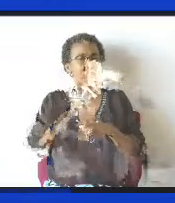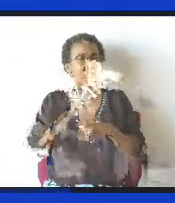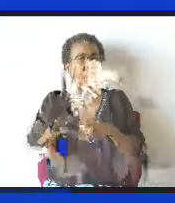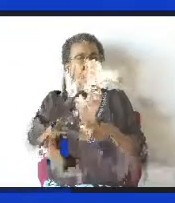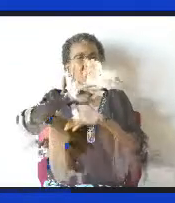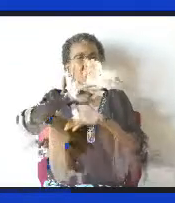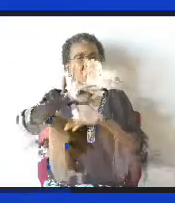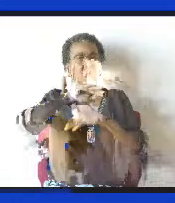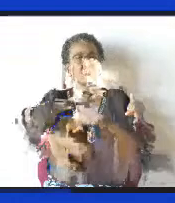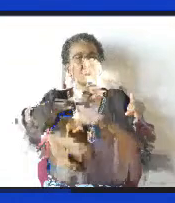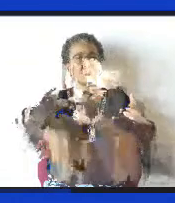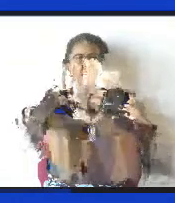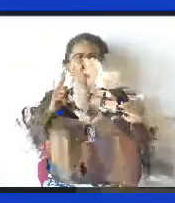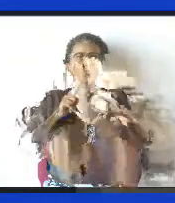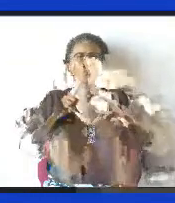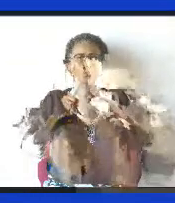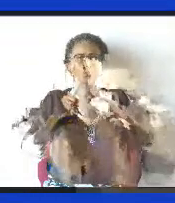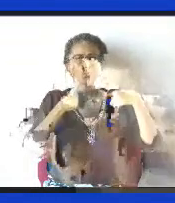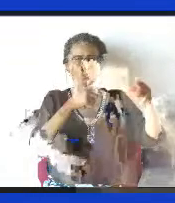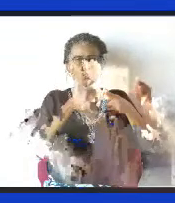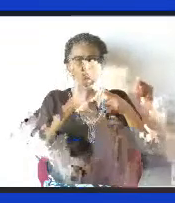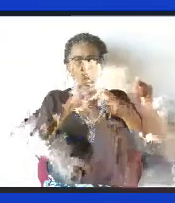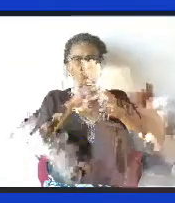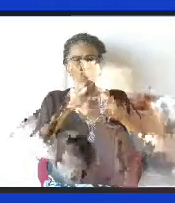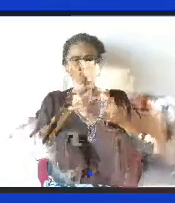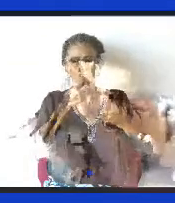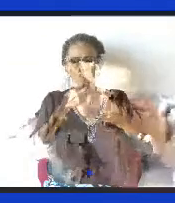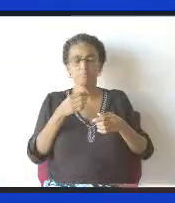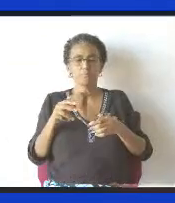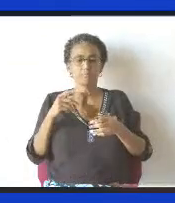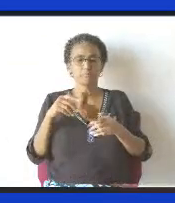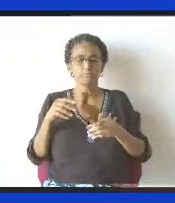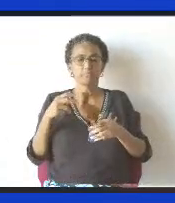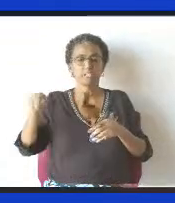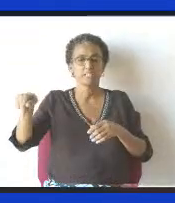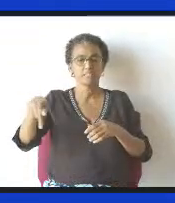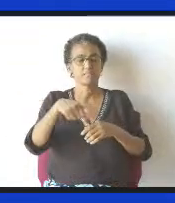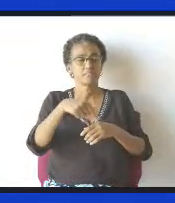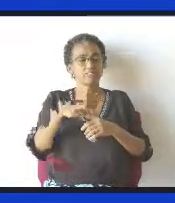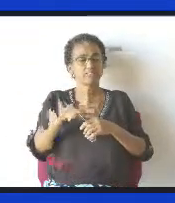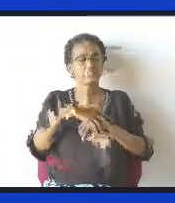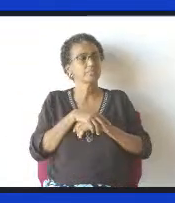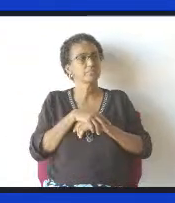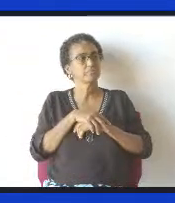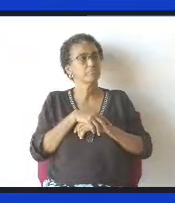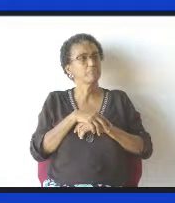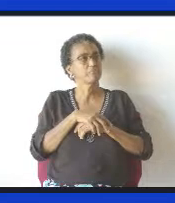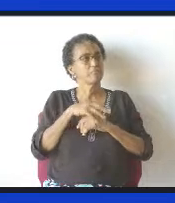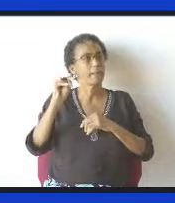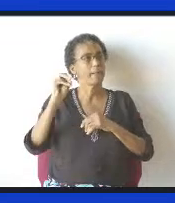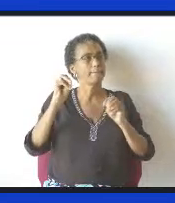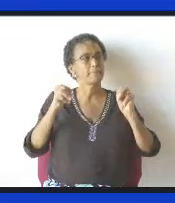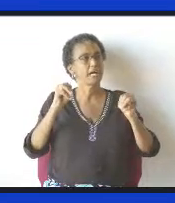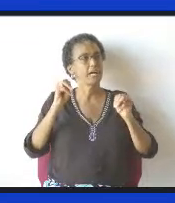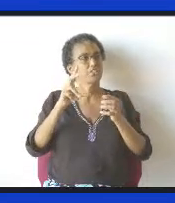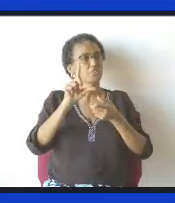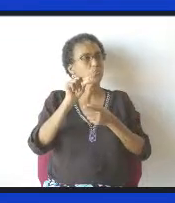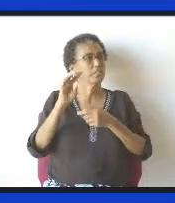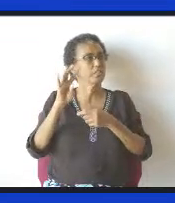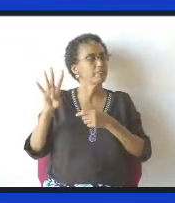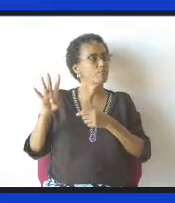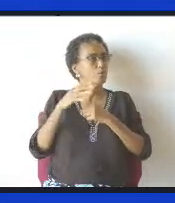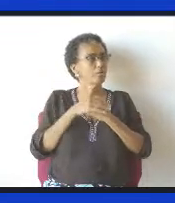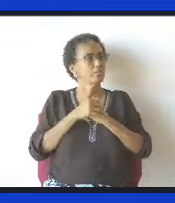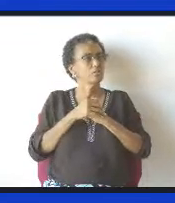to attend and support this event. And yes, it is face-to-face, so we can make plans